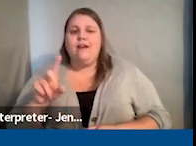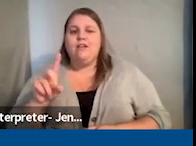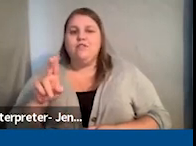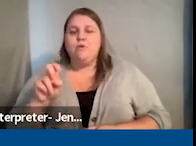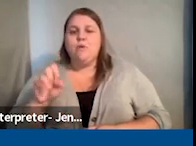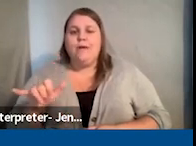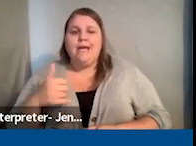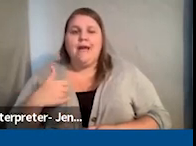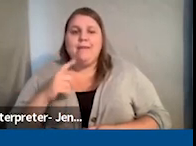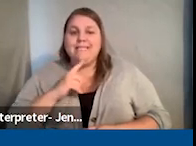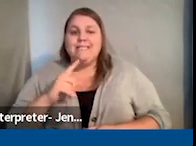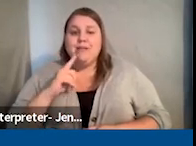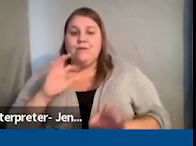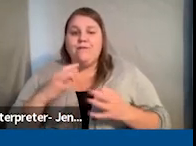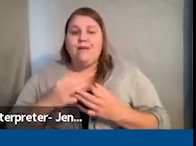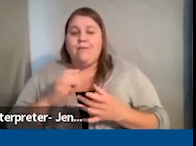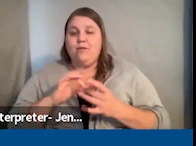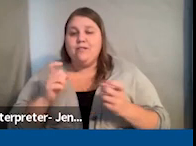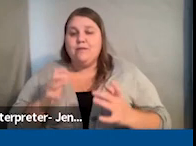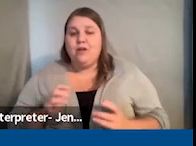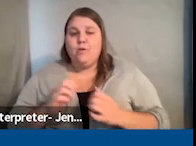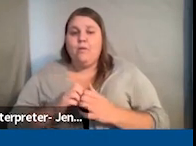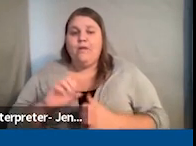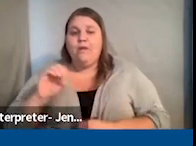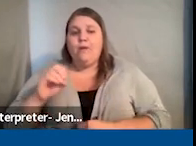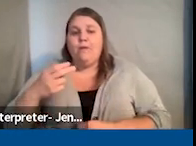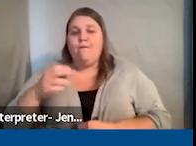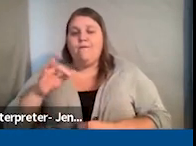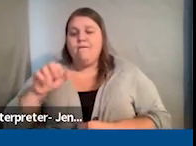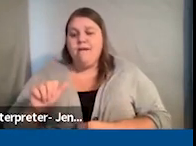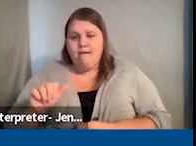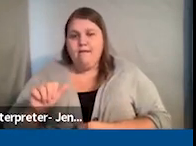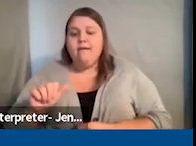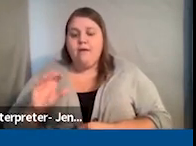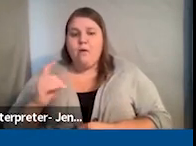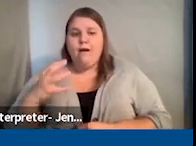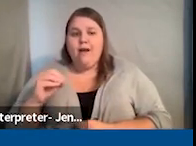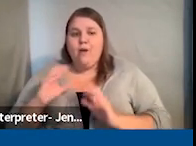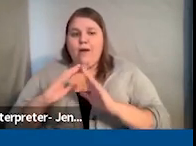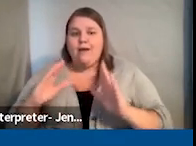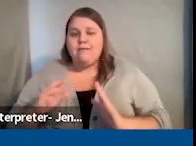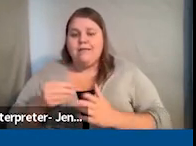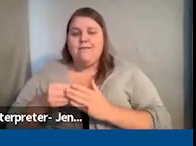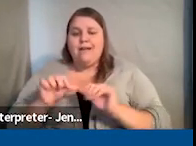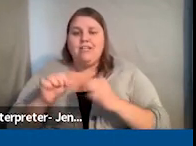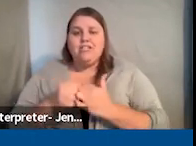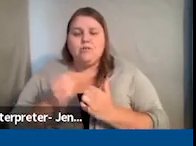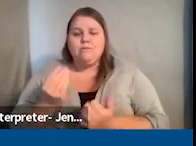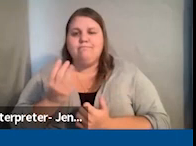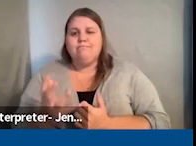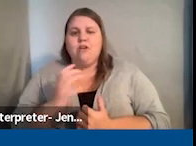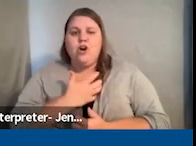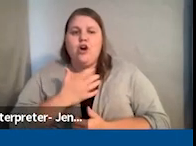OFA, the Ohio Housing Finance Agency. And I'll tell you a little bit about our most popular program, which is our